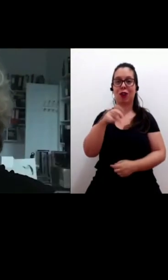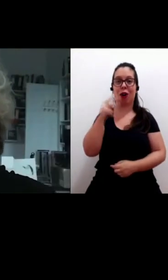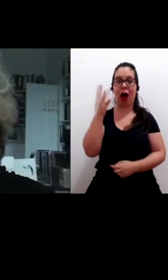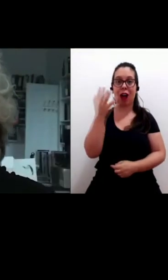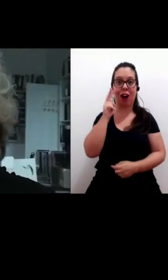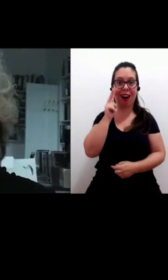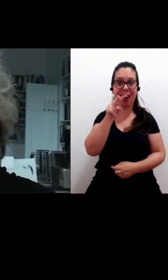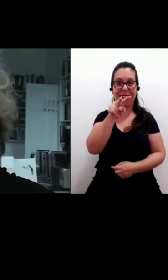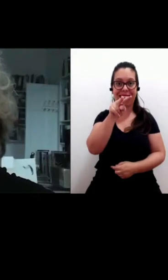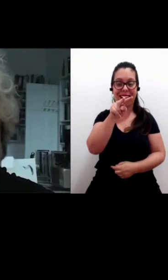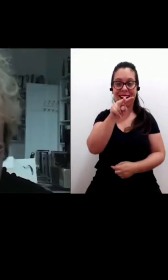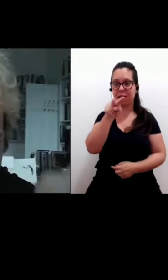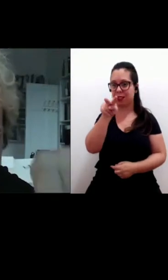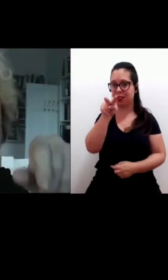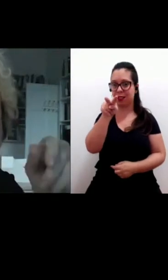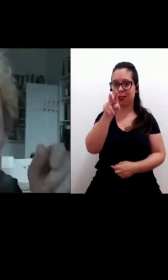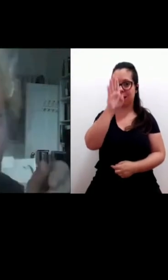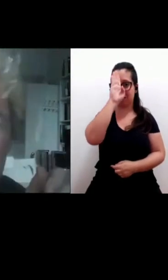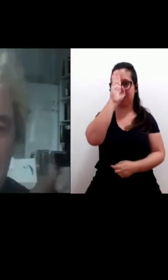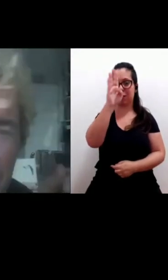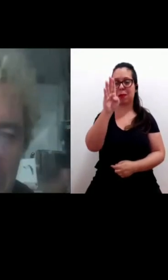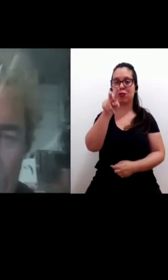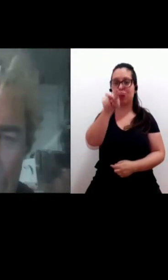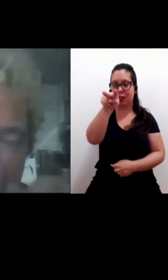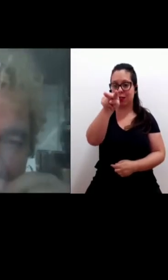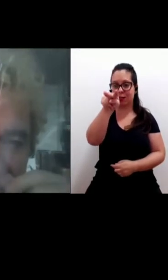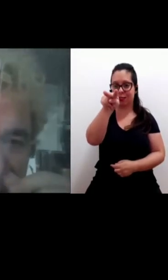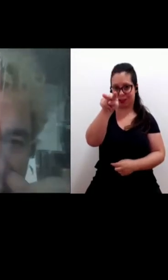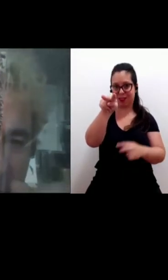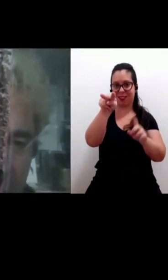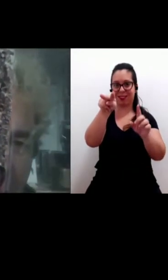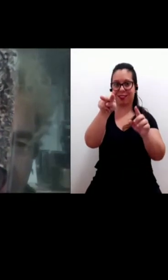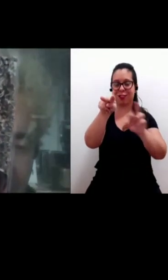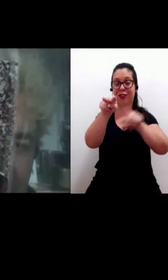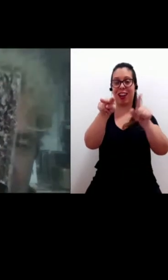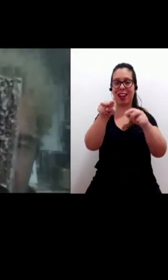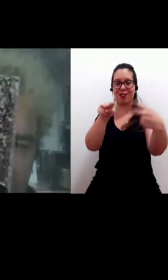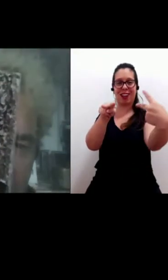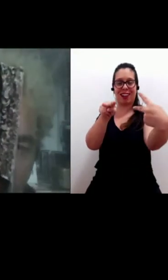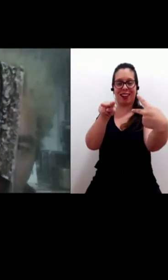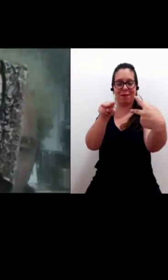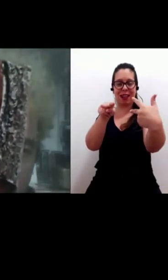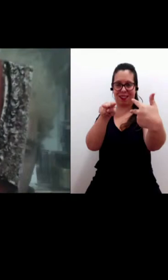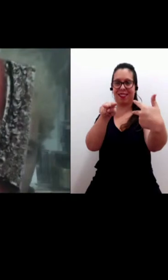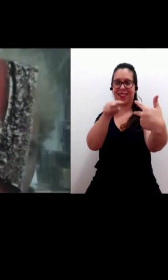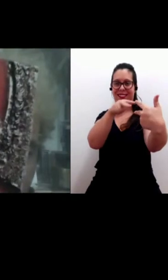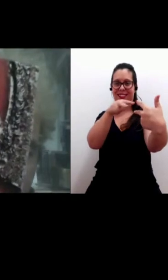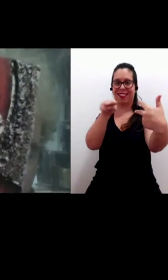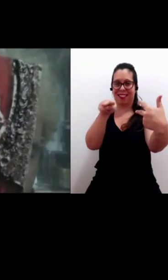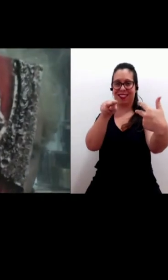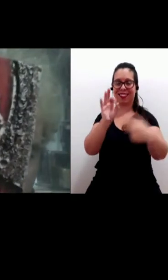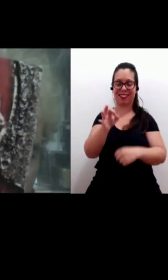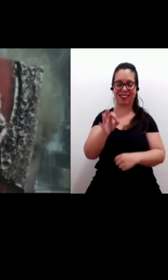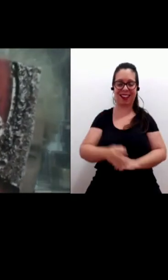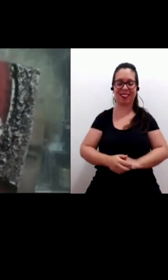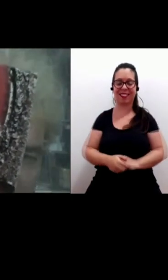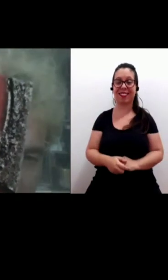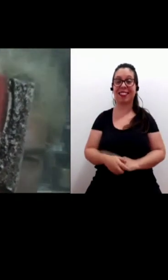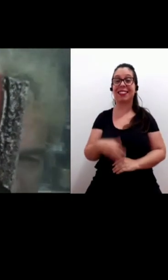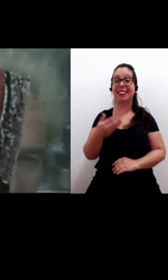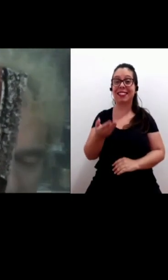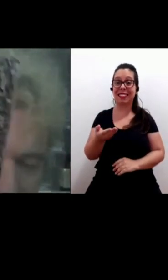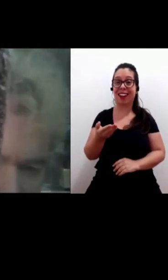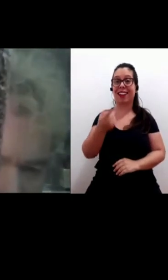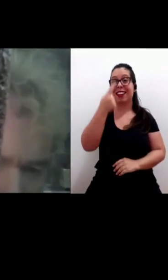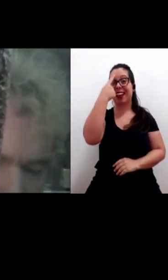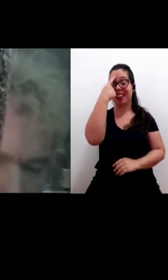camera, but mostly I'm looking at you here, which is below the camera. And she's doing the same. And the idea in a lot of religious art is